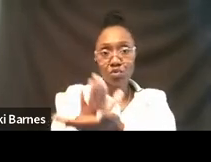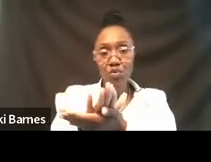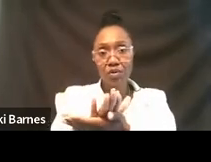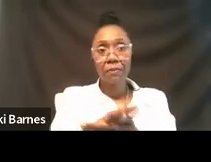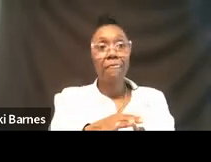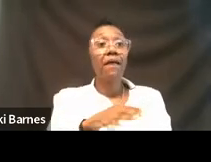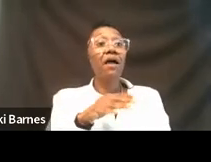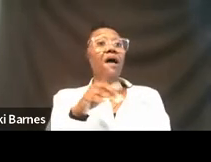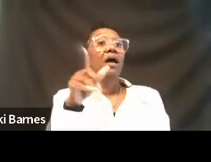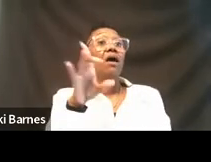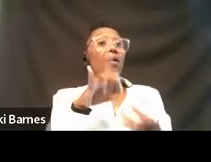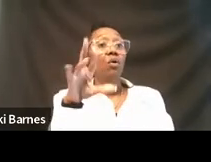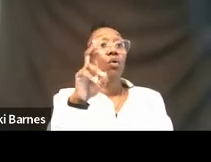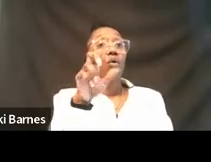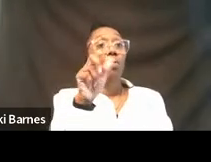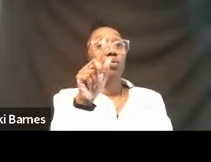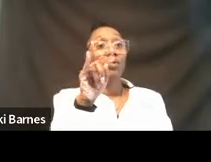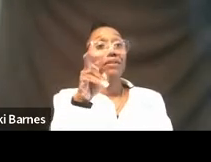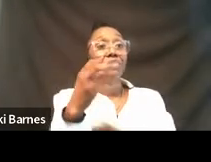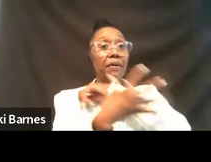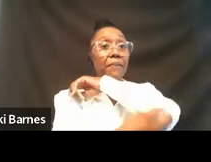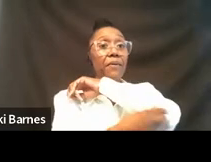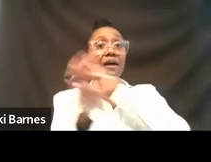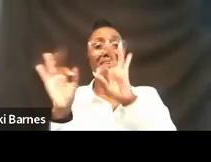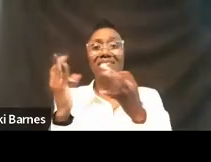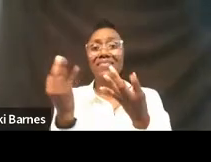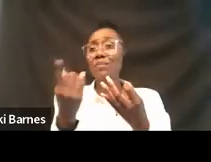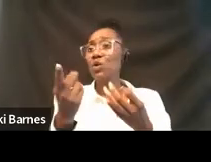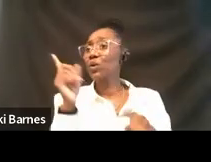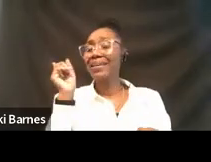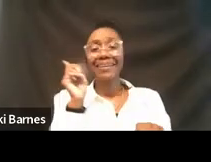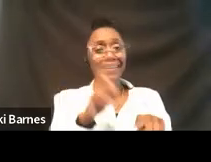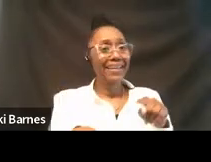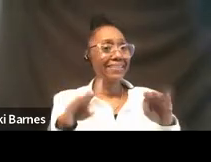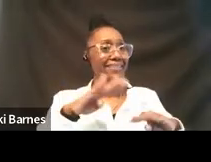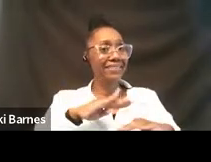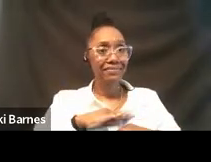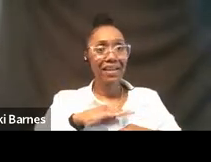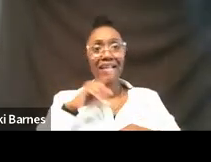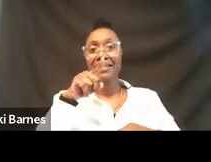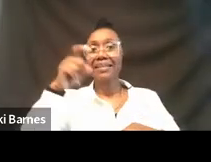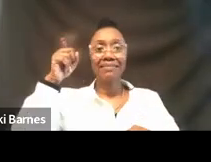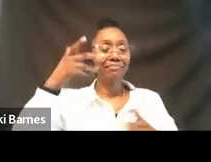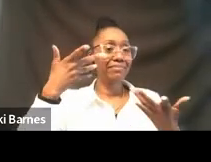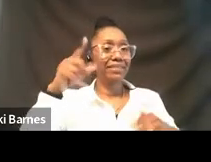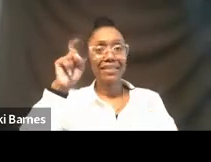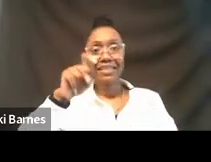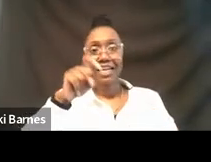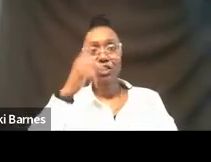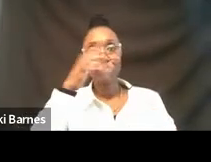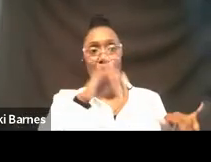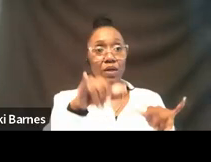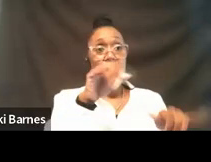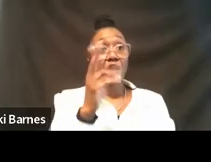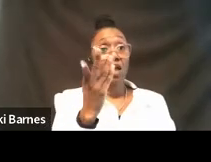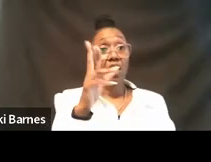Relative poverty is when we talk about a family who just can't meet the average needs as defined by society. And then urban poverty,